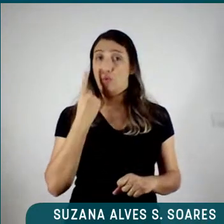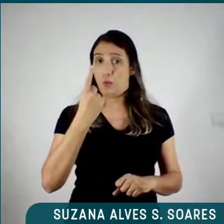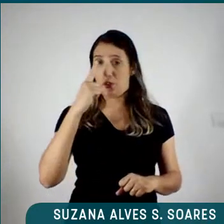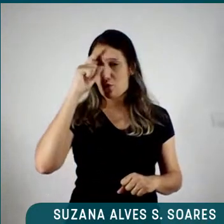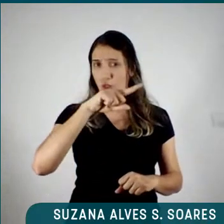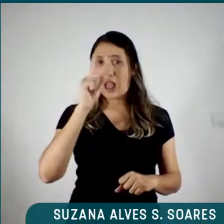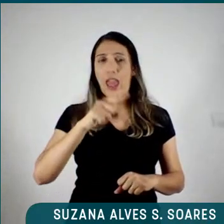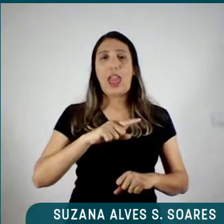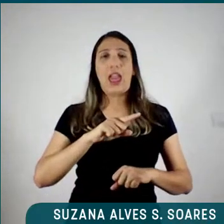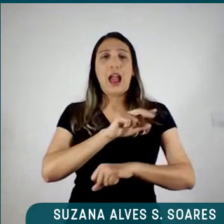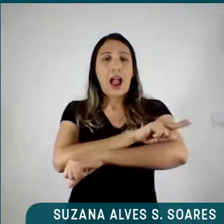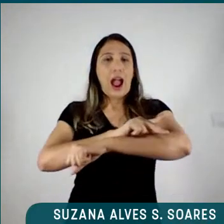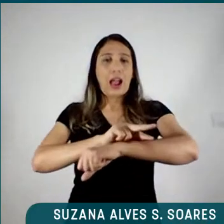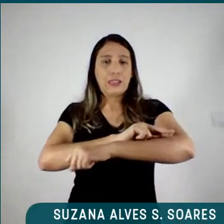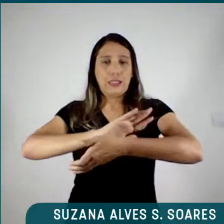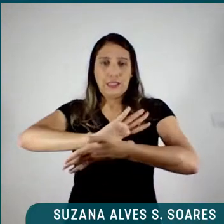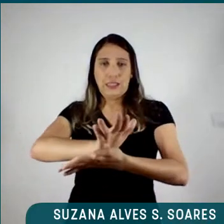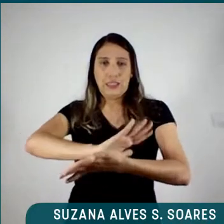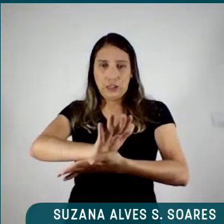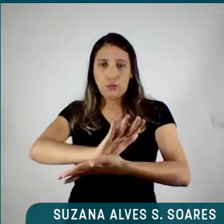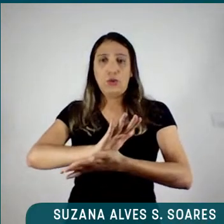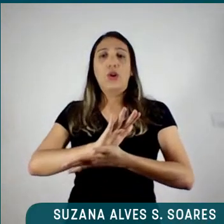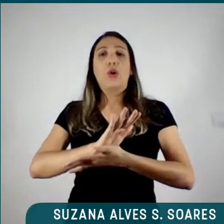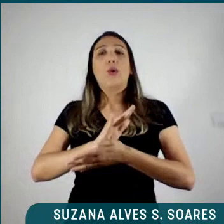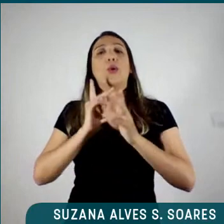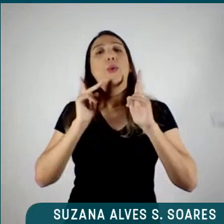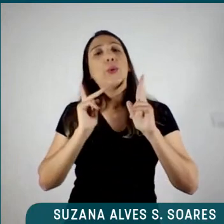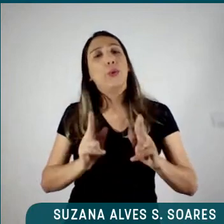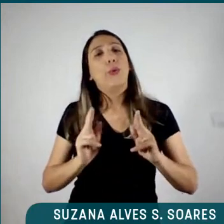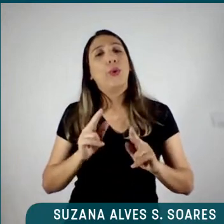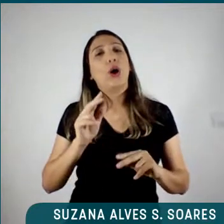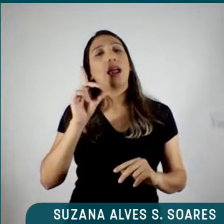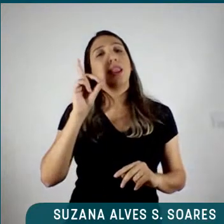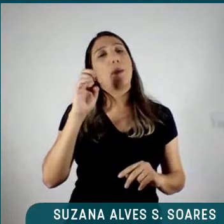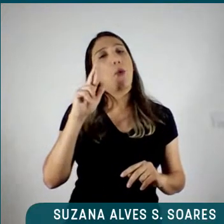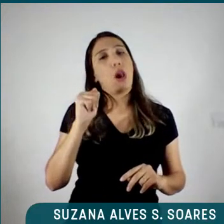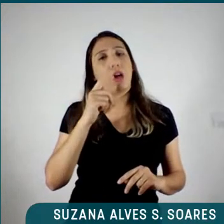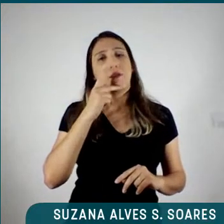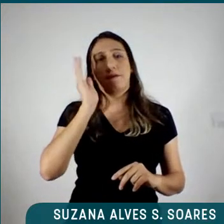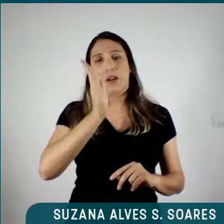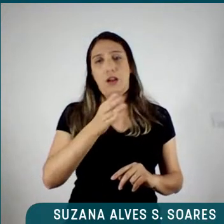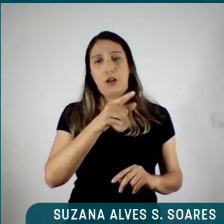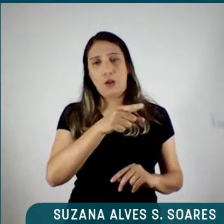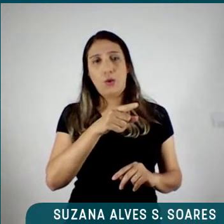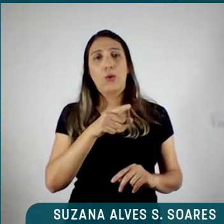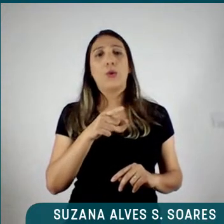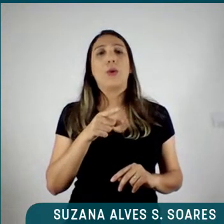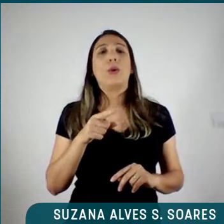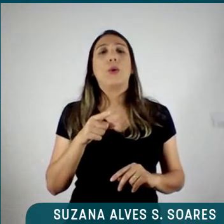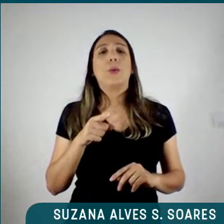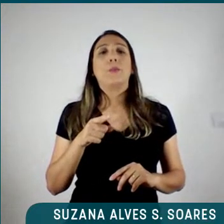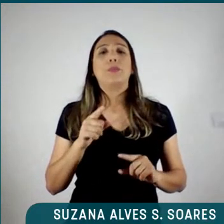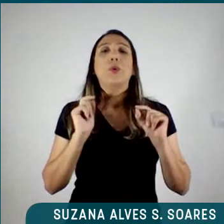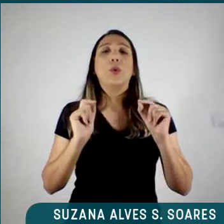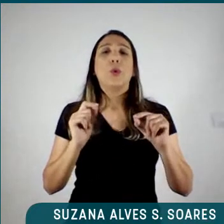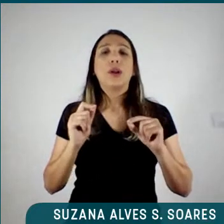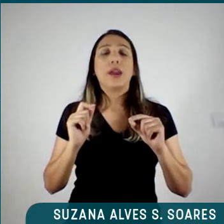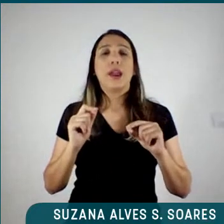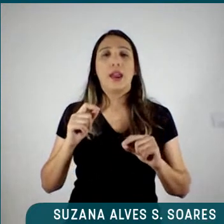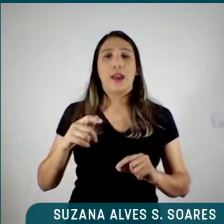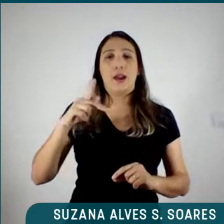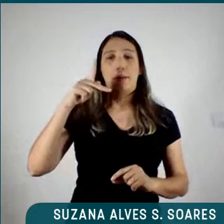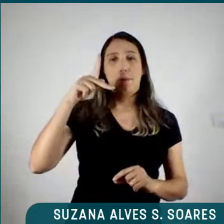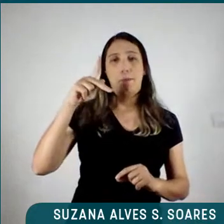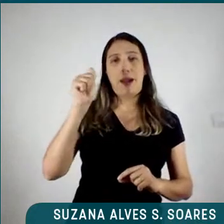have gender equality as a priority because gender equality and racism, as it was said